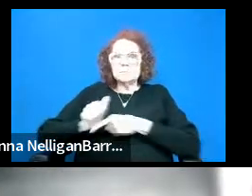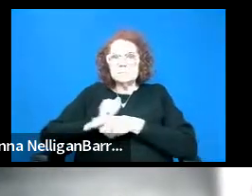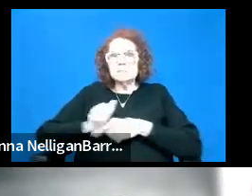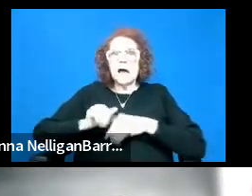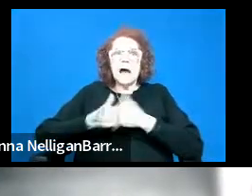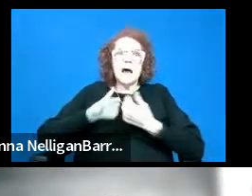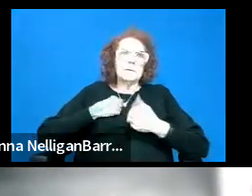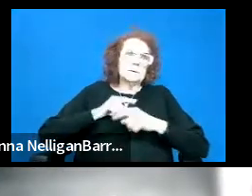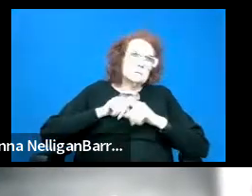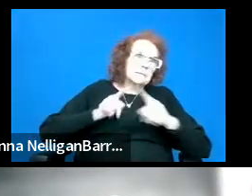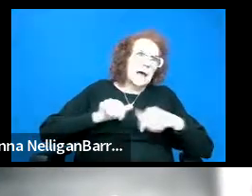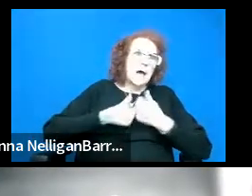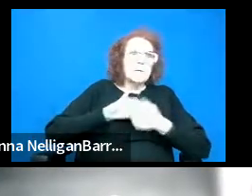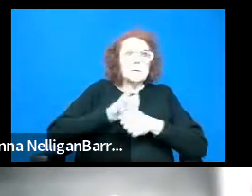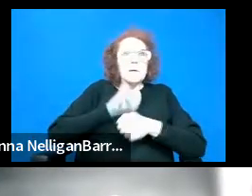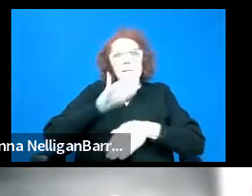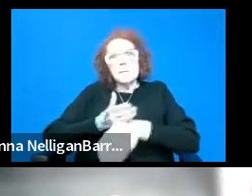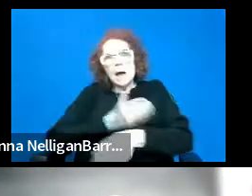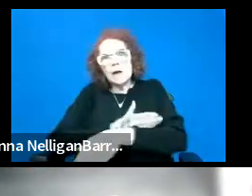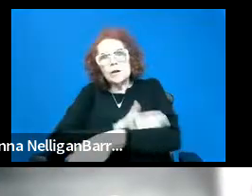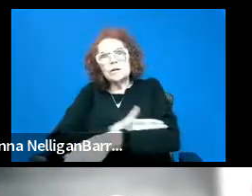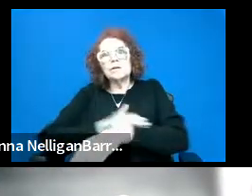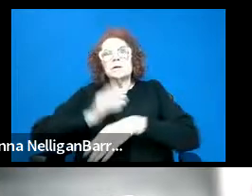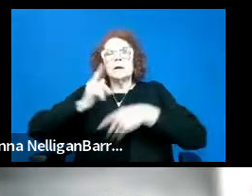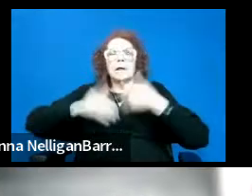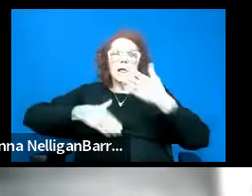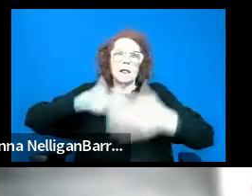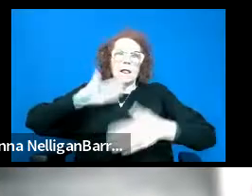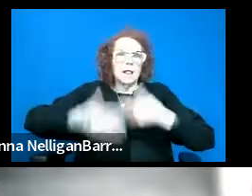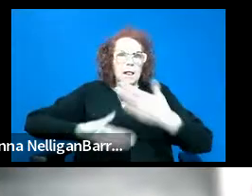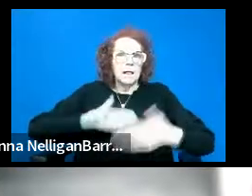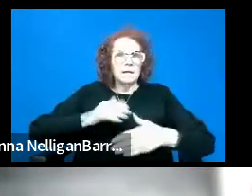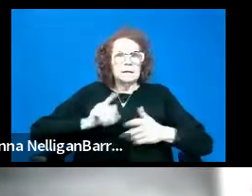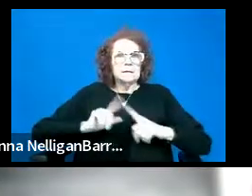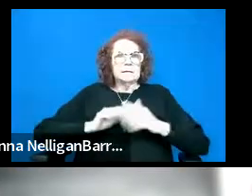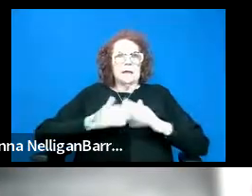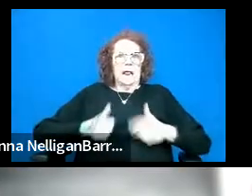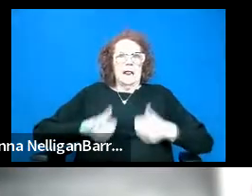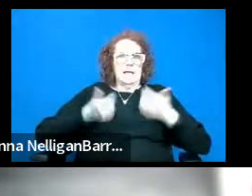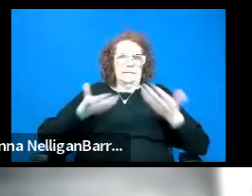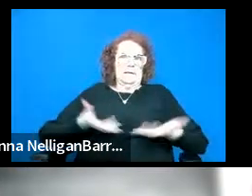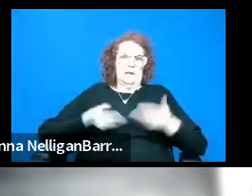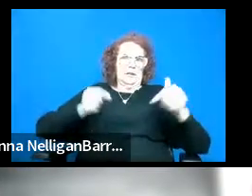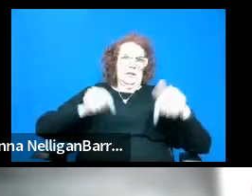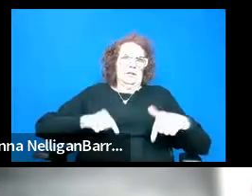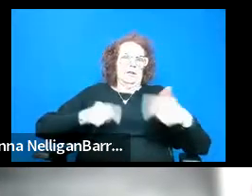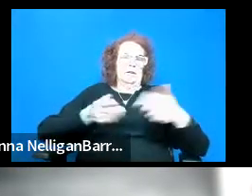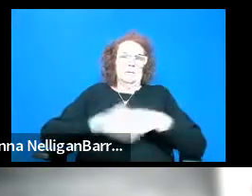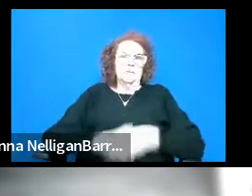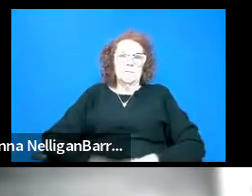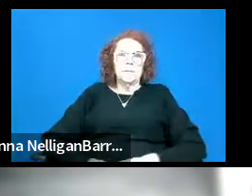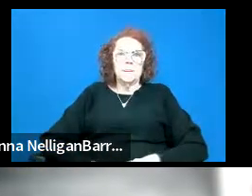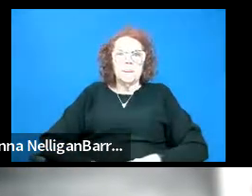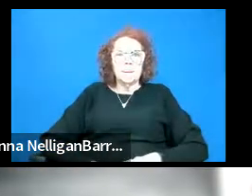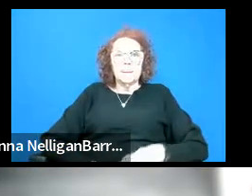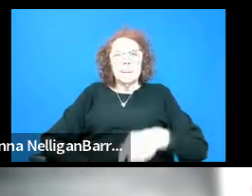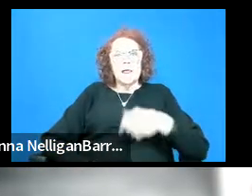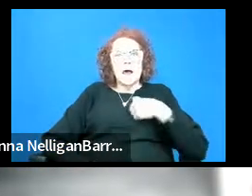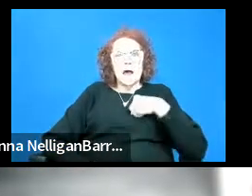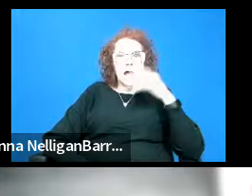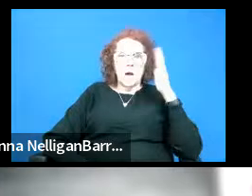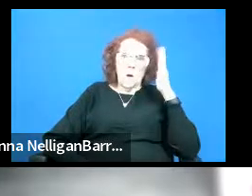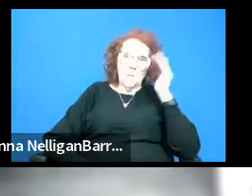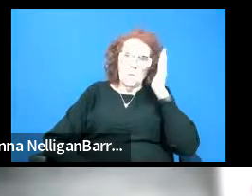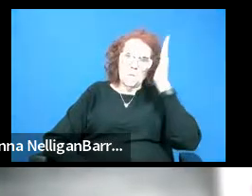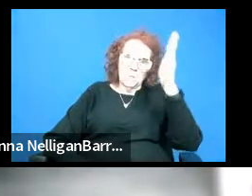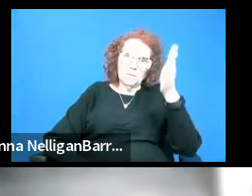citizens. Well, and we do hope that some of the aspects and some of the features of land management will actually help to make the job perhaps